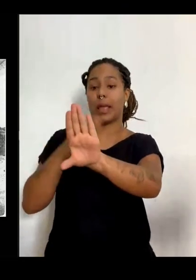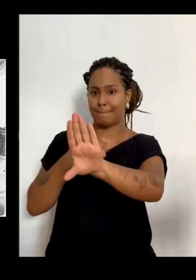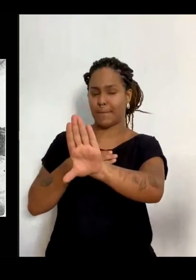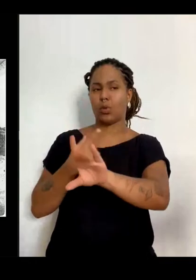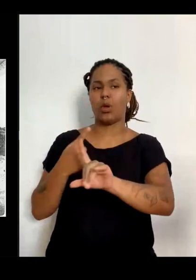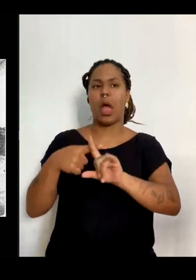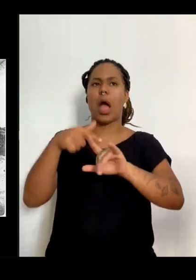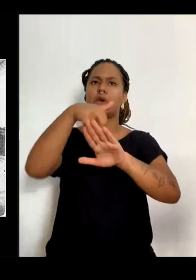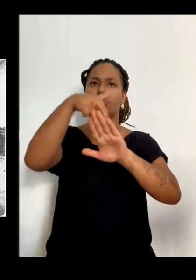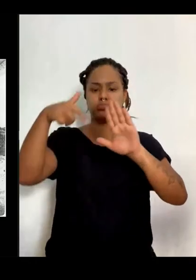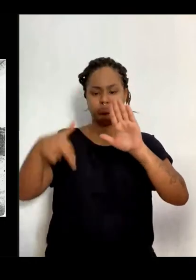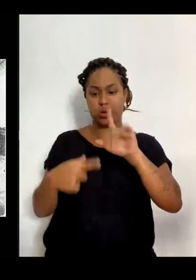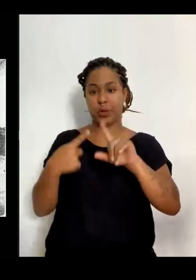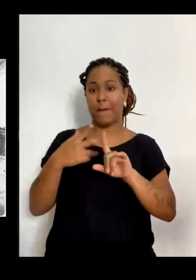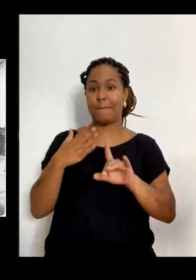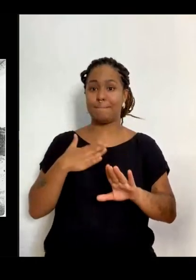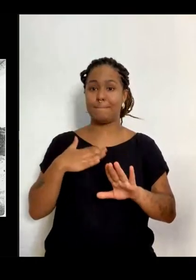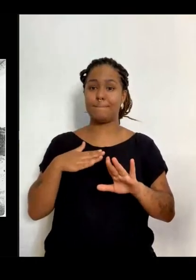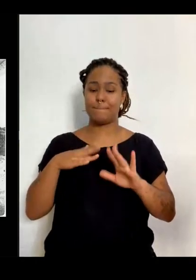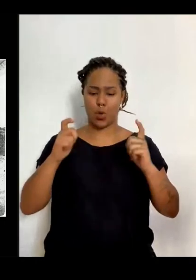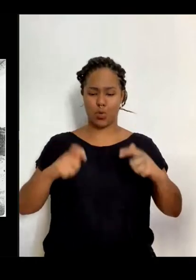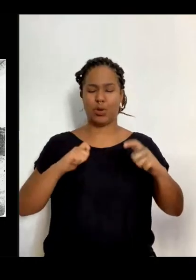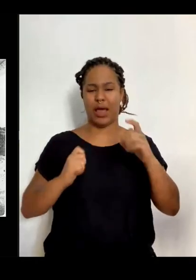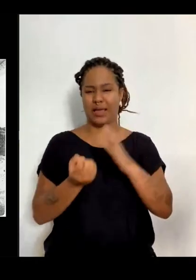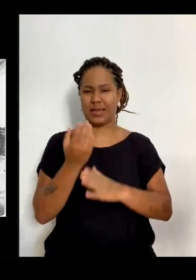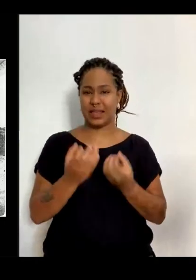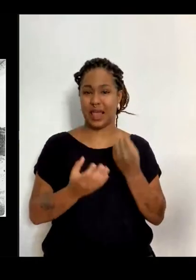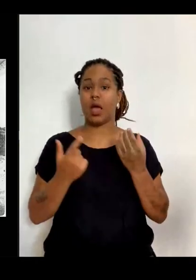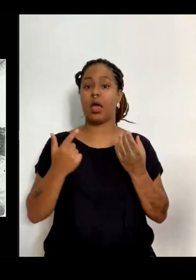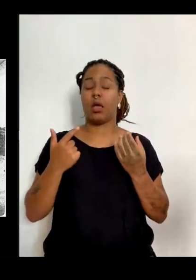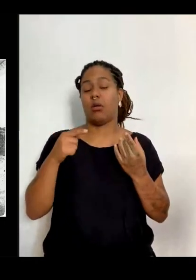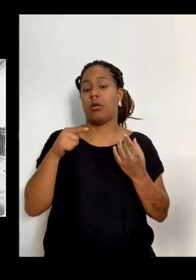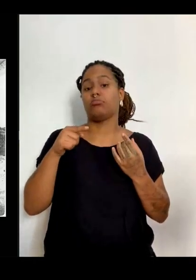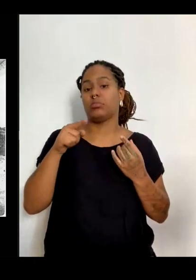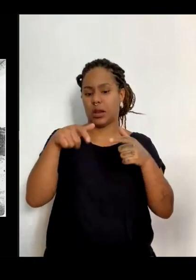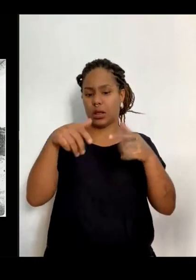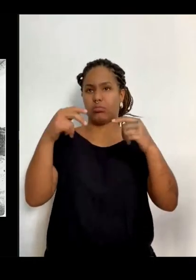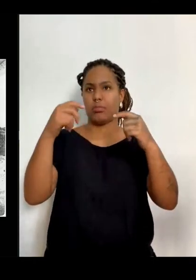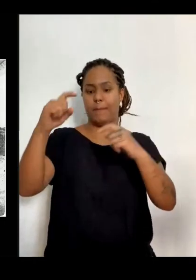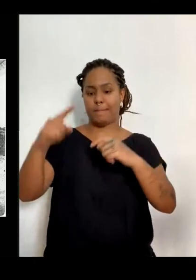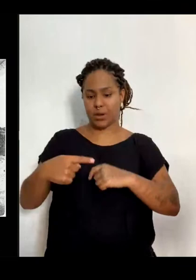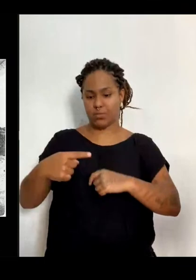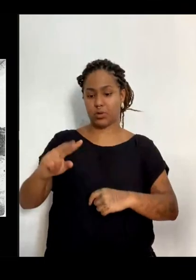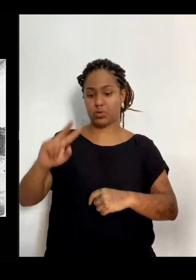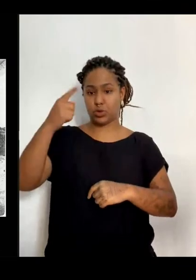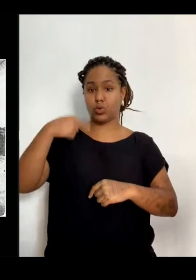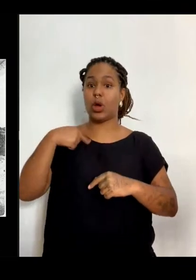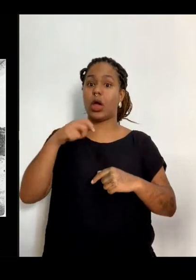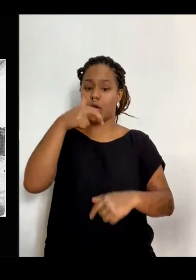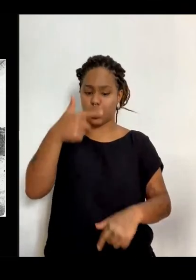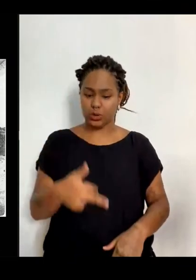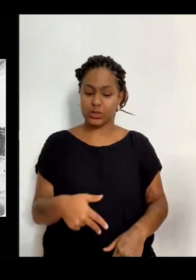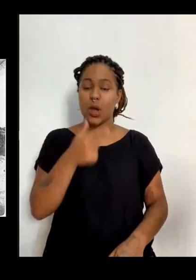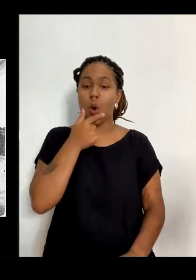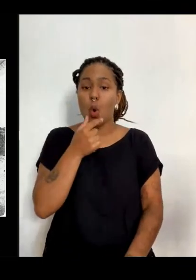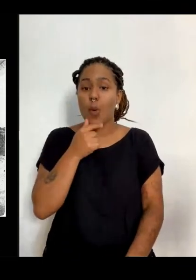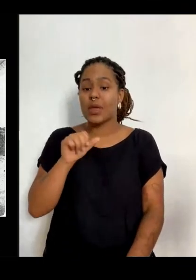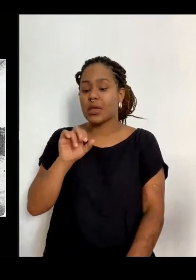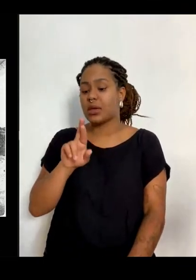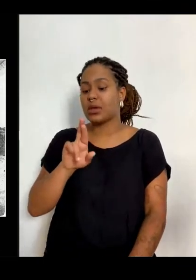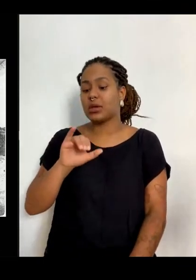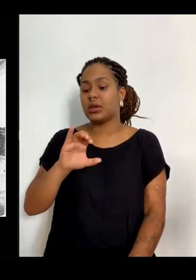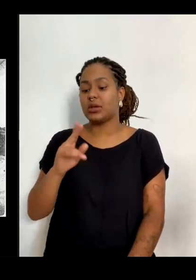who is sometimes called the greatest living sculptor waving art form the art magazine